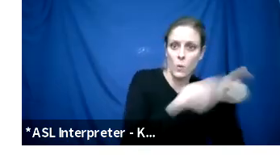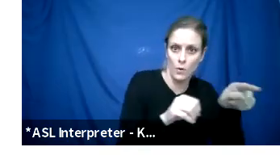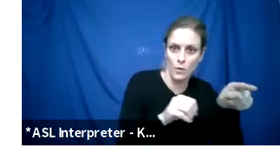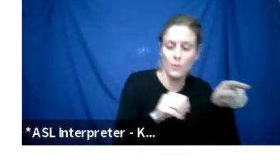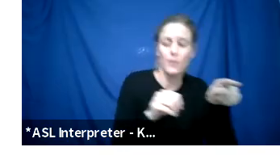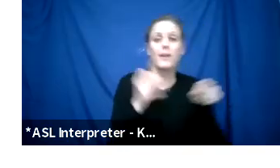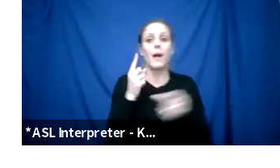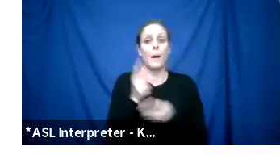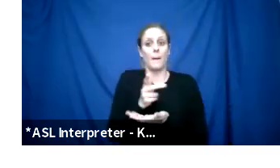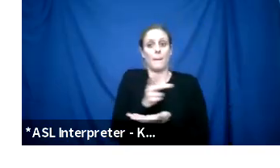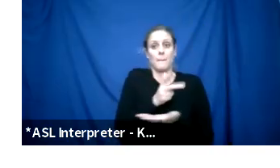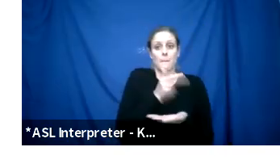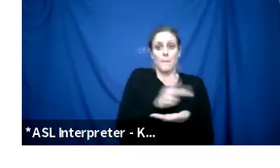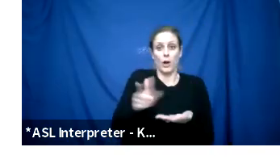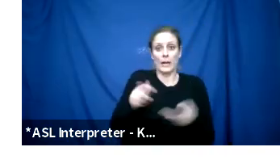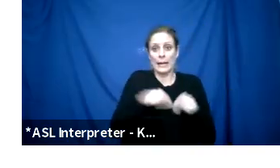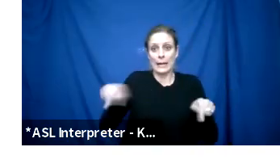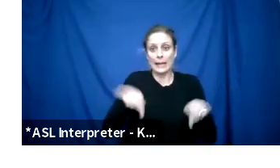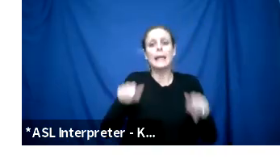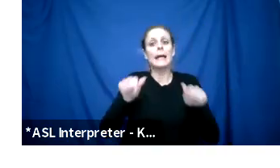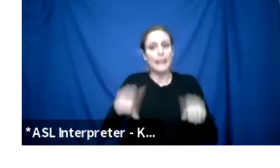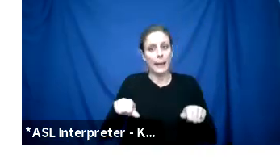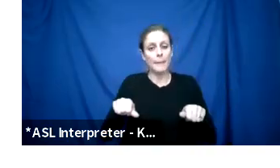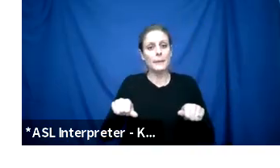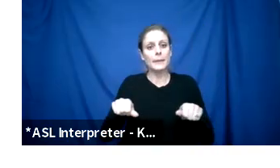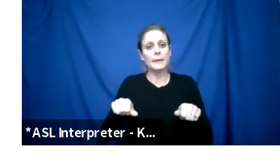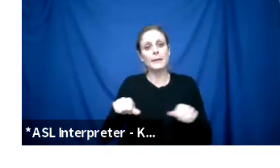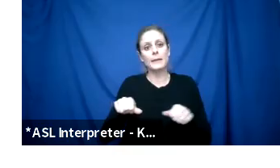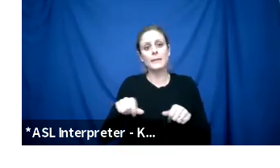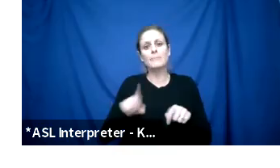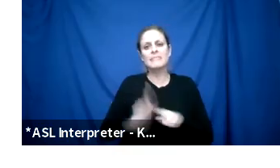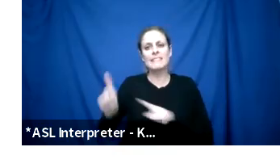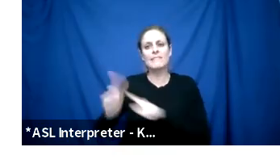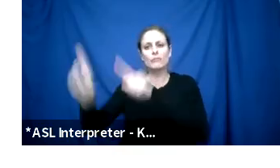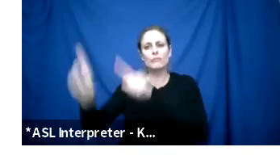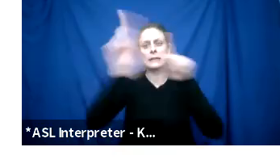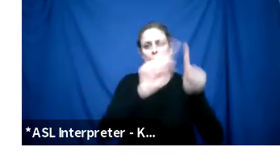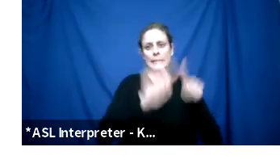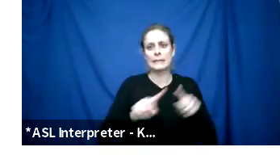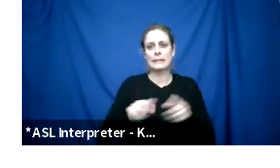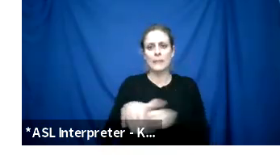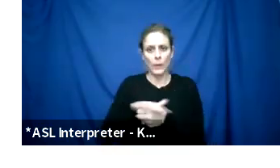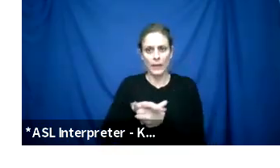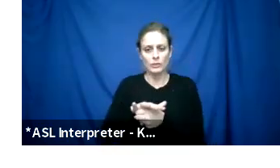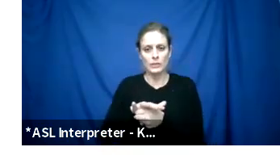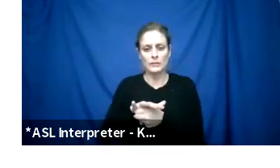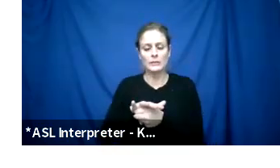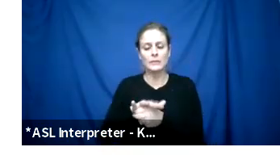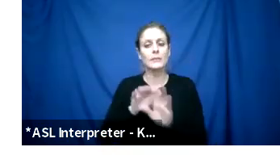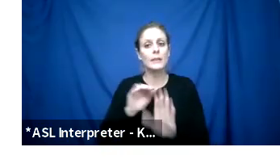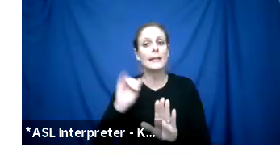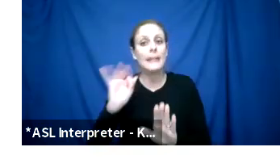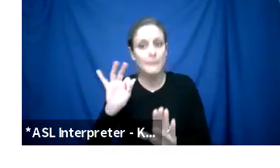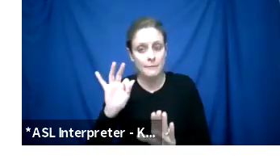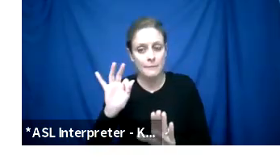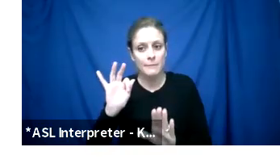permitted to be located in different parking facilities as long as and if substantially equivalent